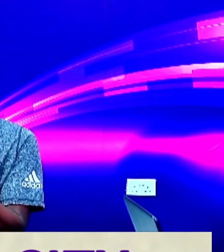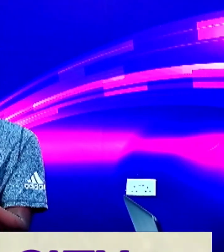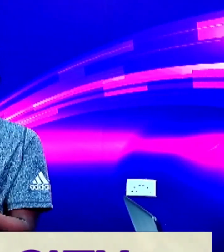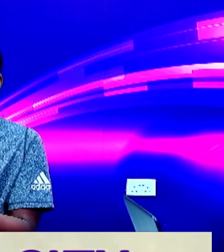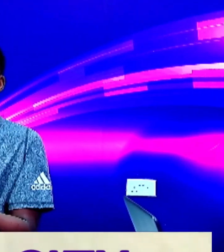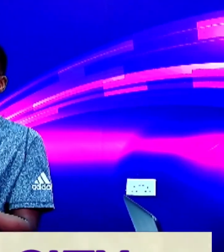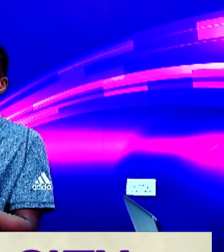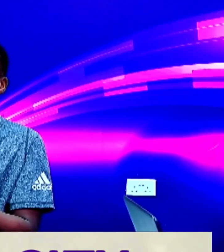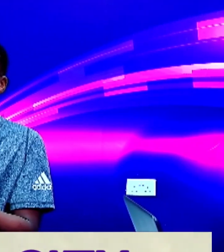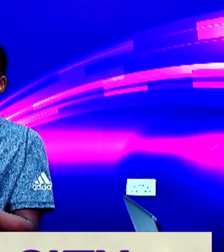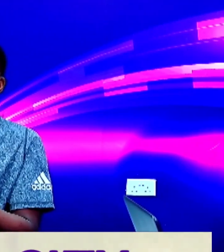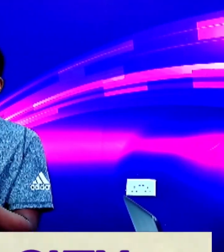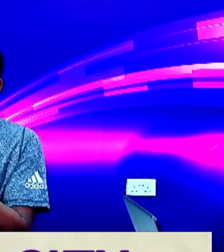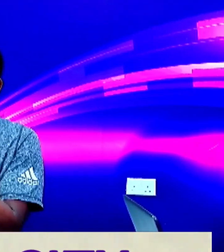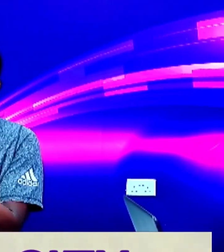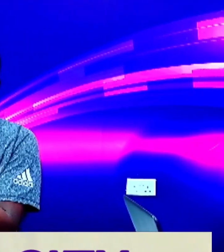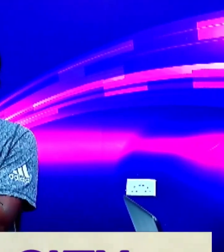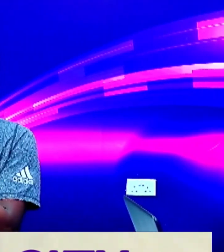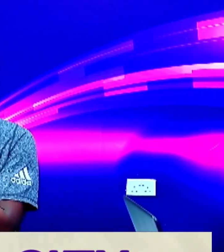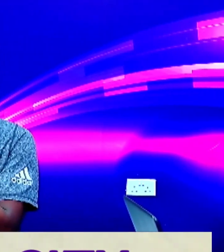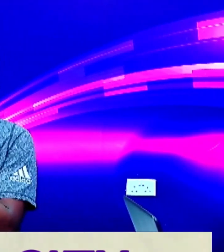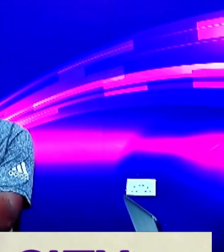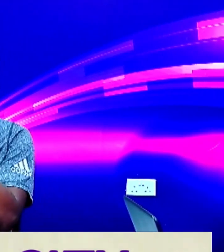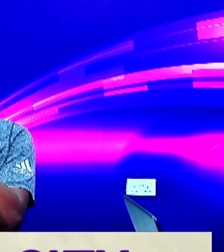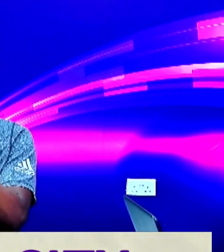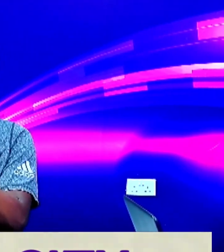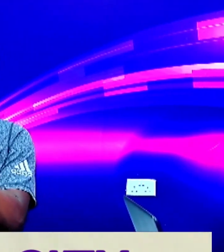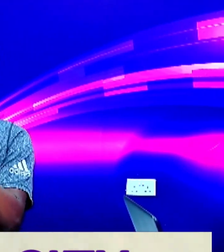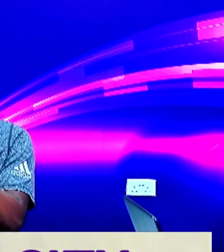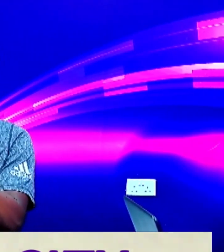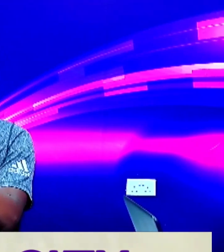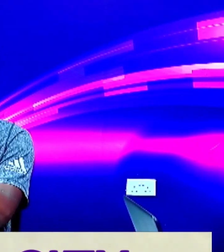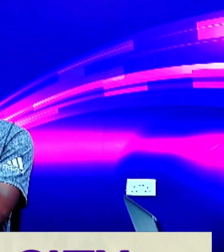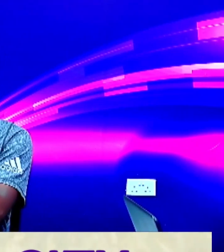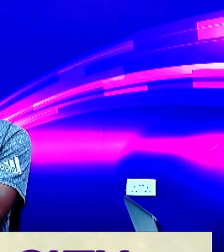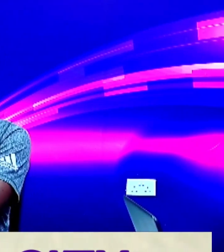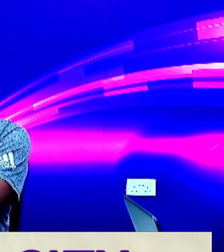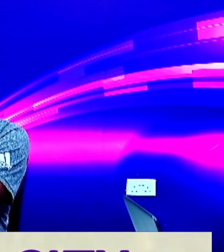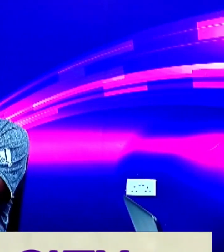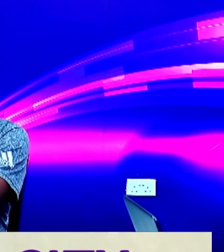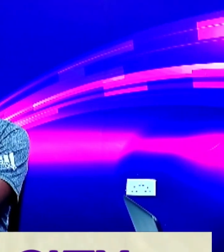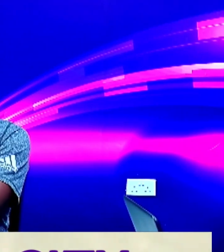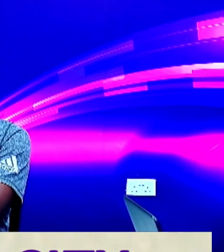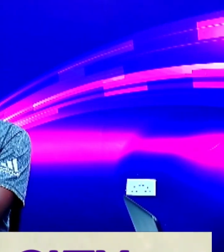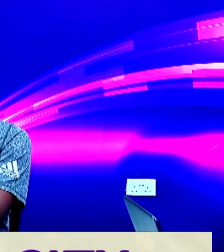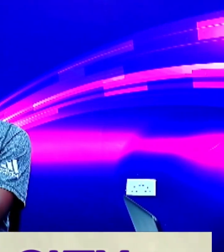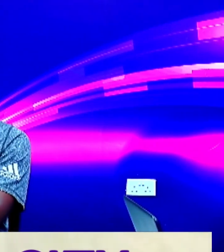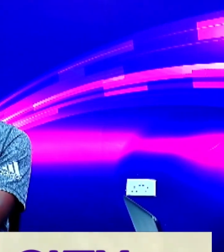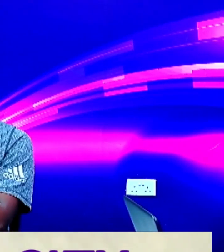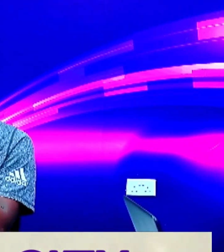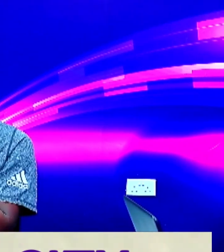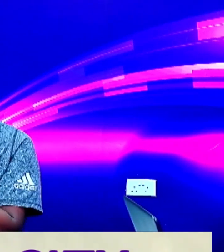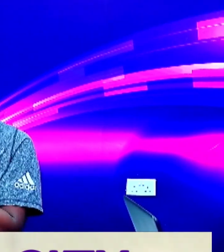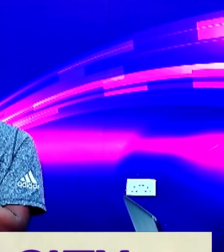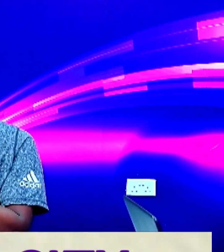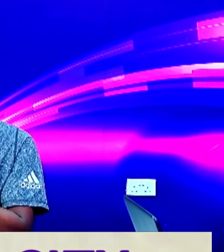My view currently on the EPL, they've done a lot of signing a lot of good players from